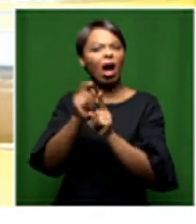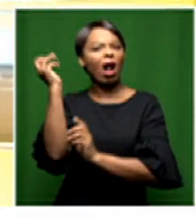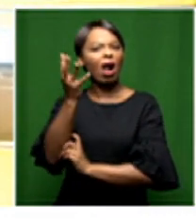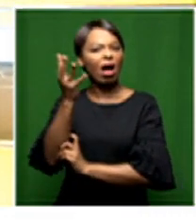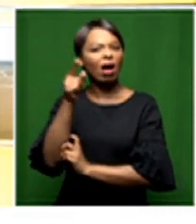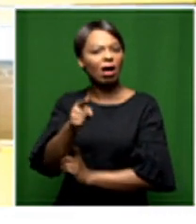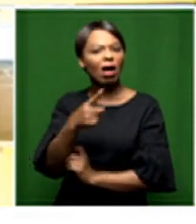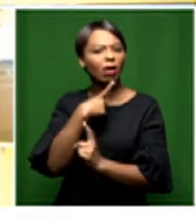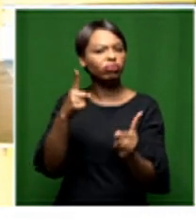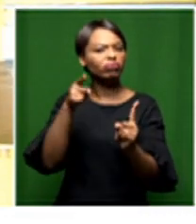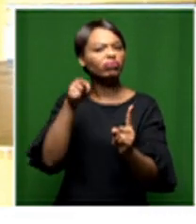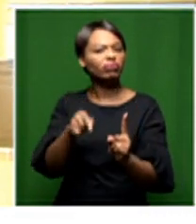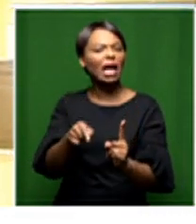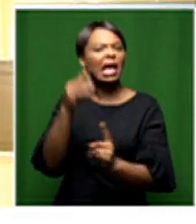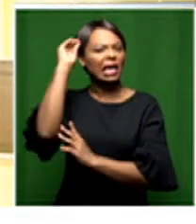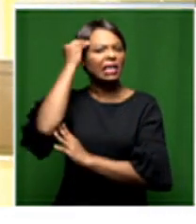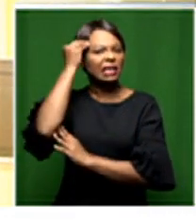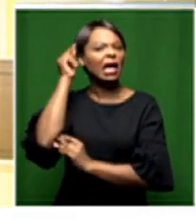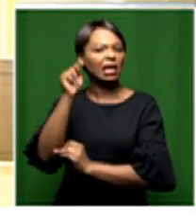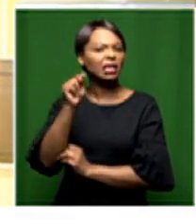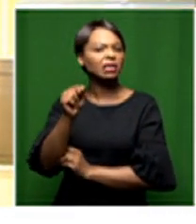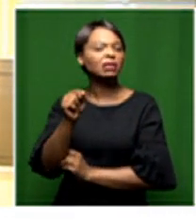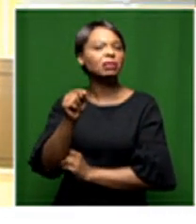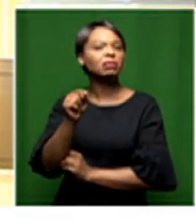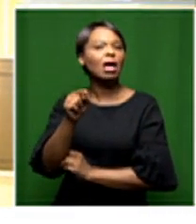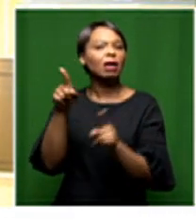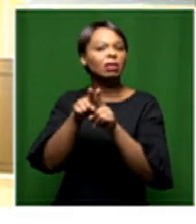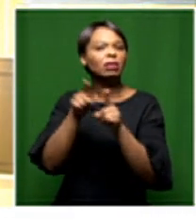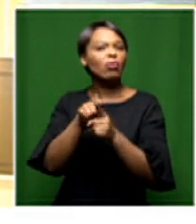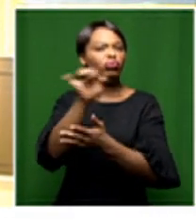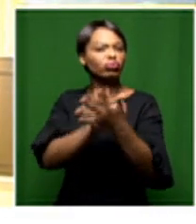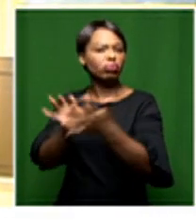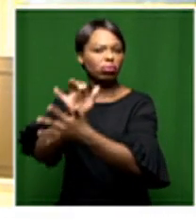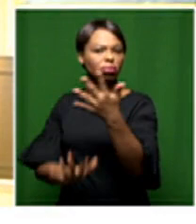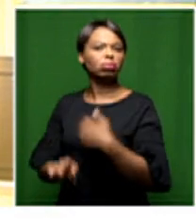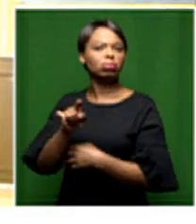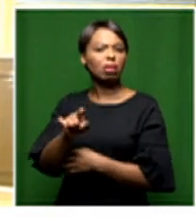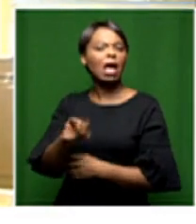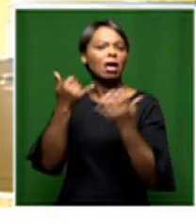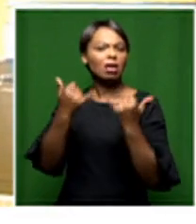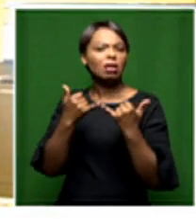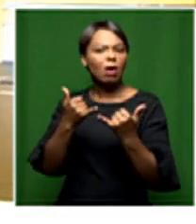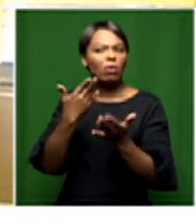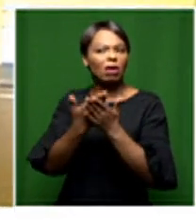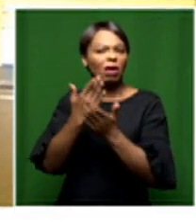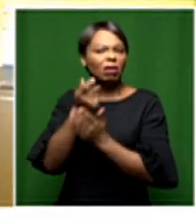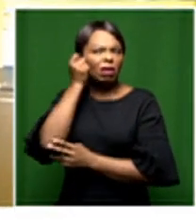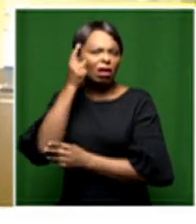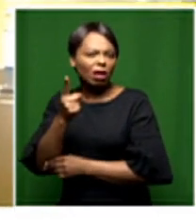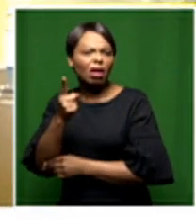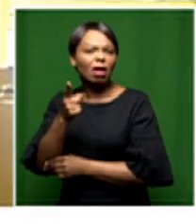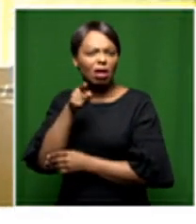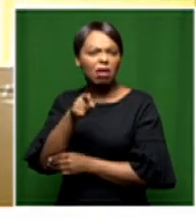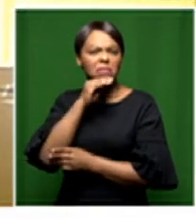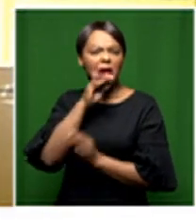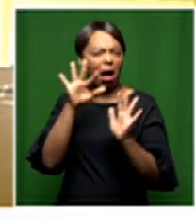released. And it was interesting reading it and the wording. You could just sense the caution in all that was